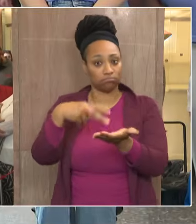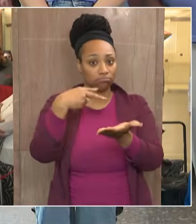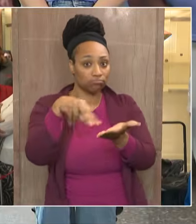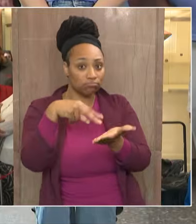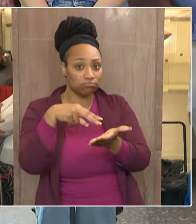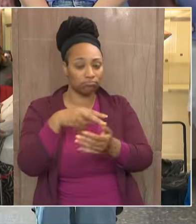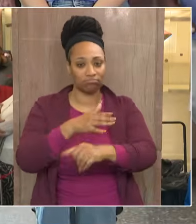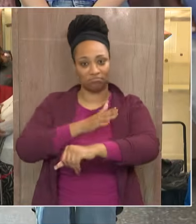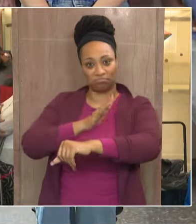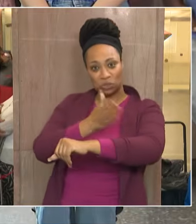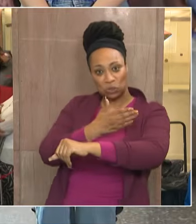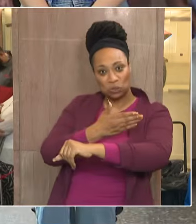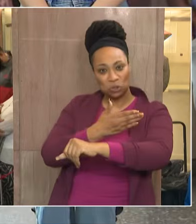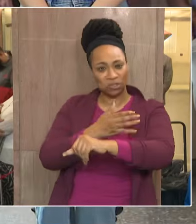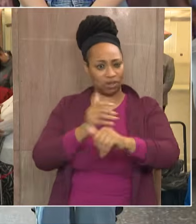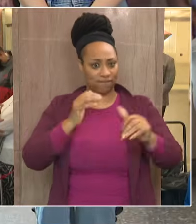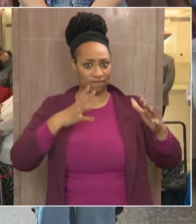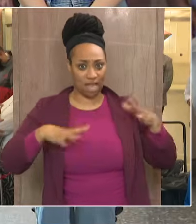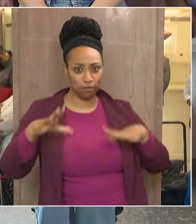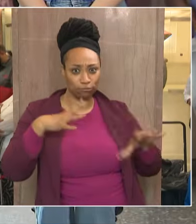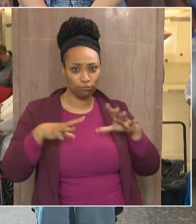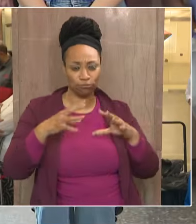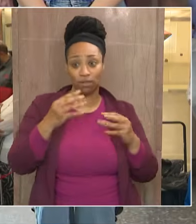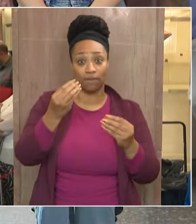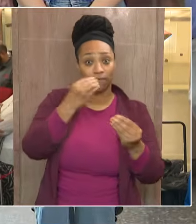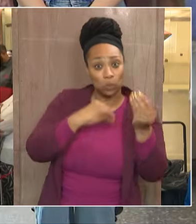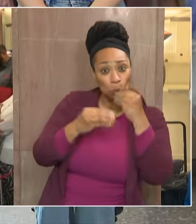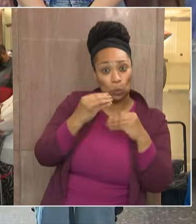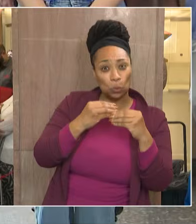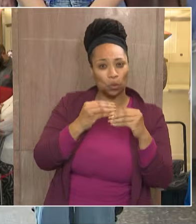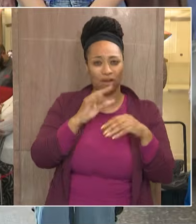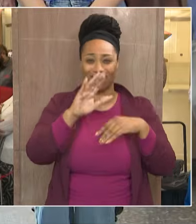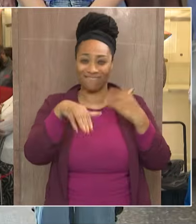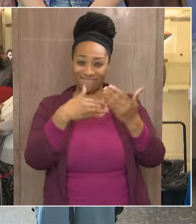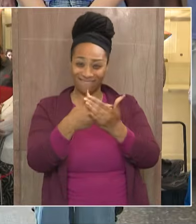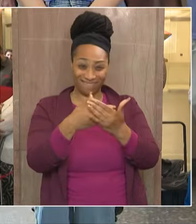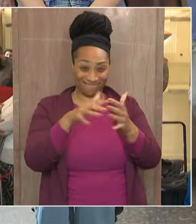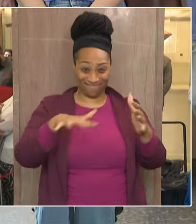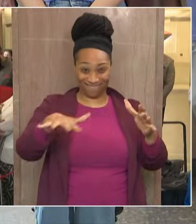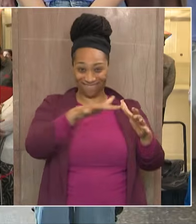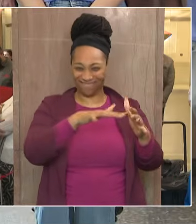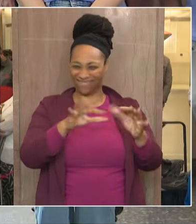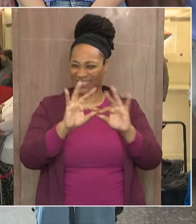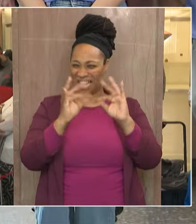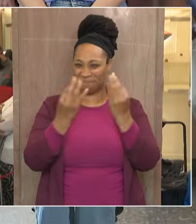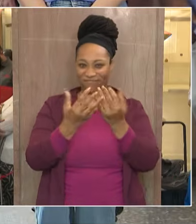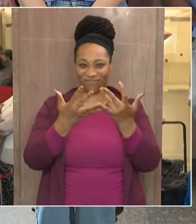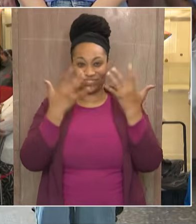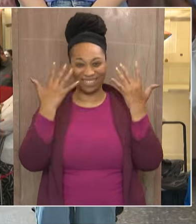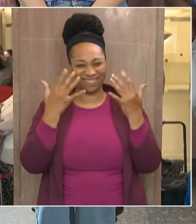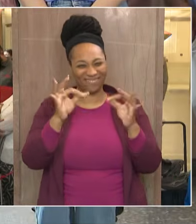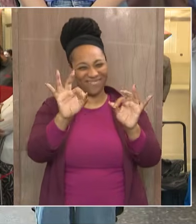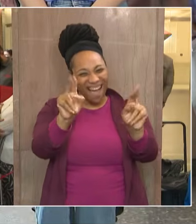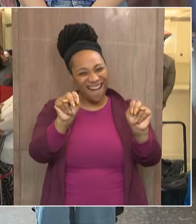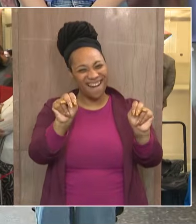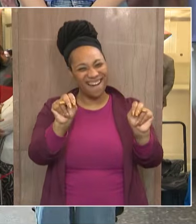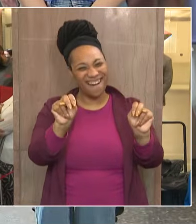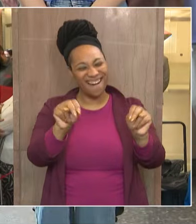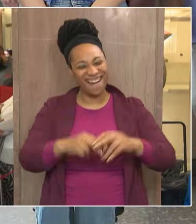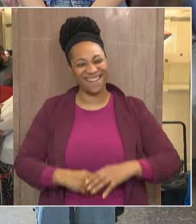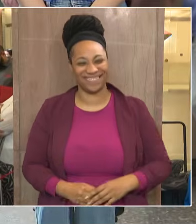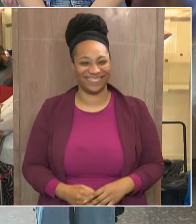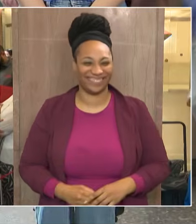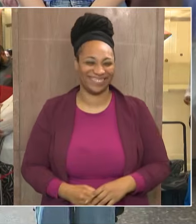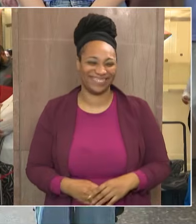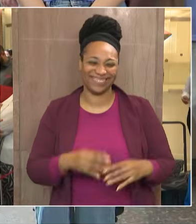visual arts, food, and family-friendly fun. We are especially excited about the brand